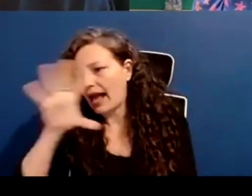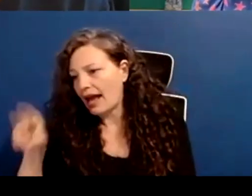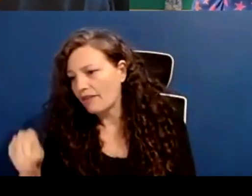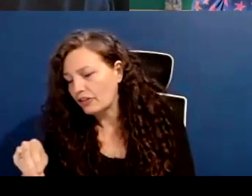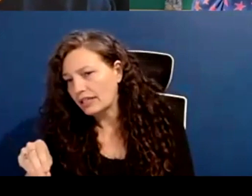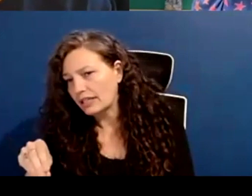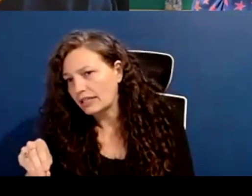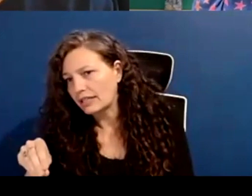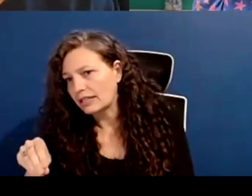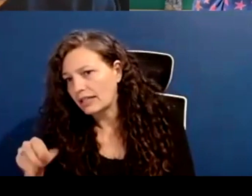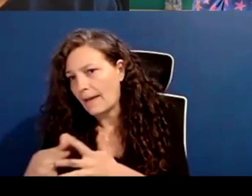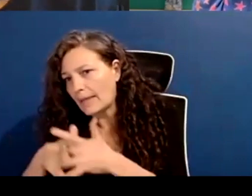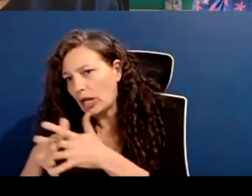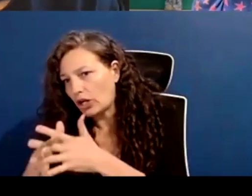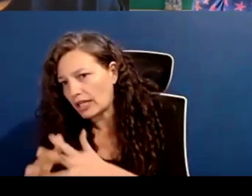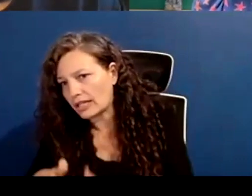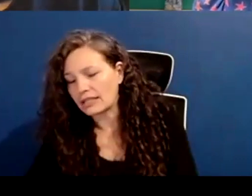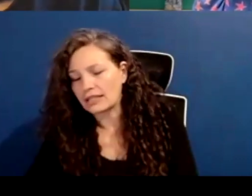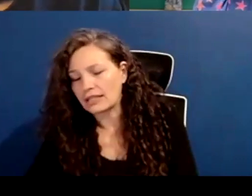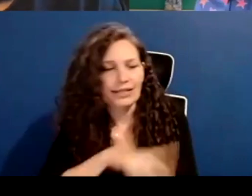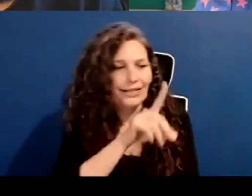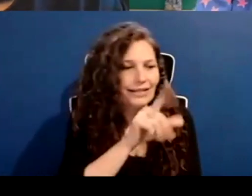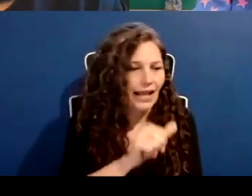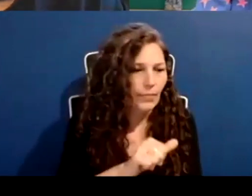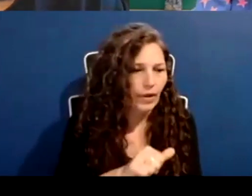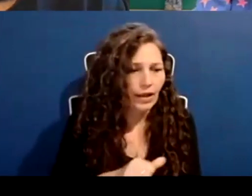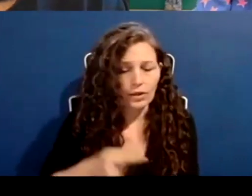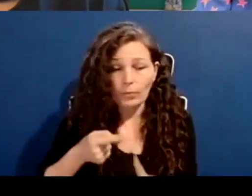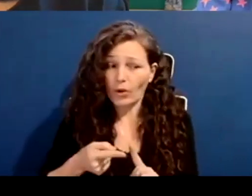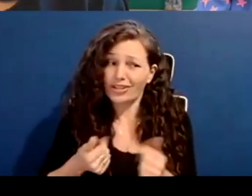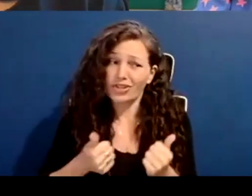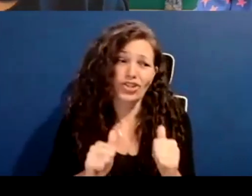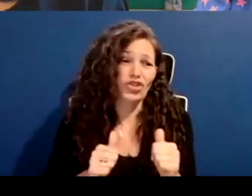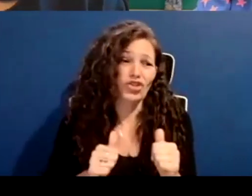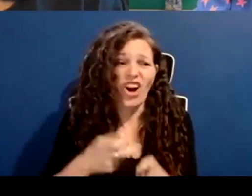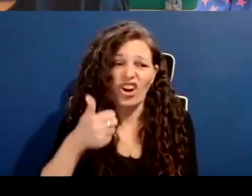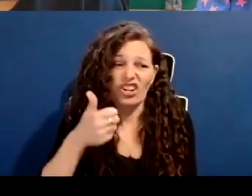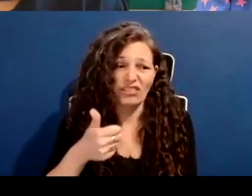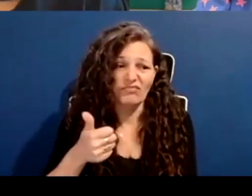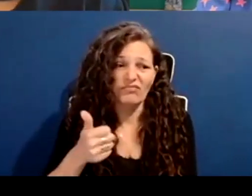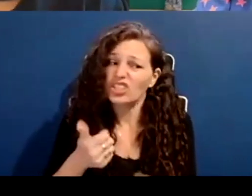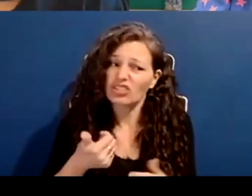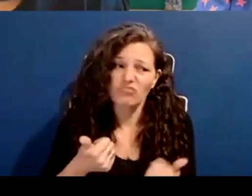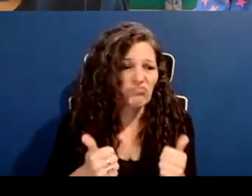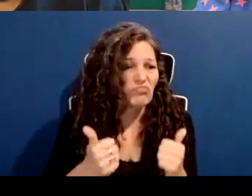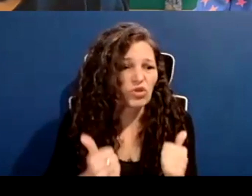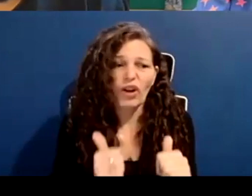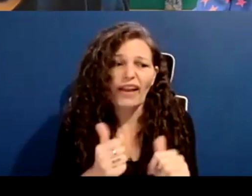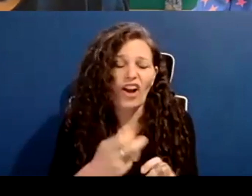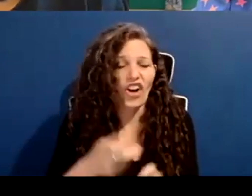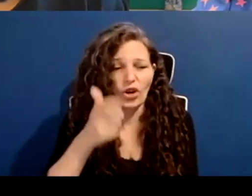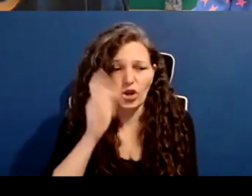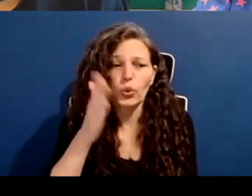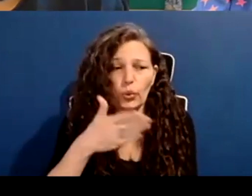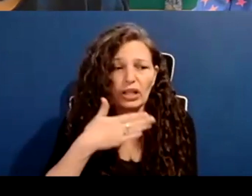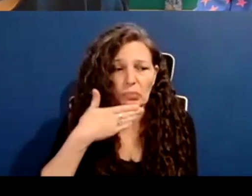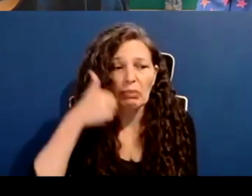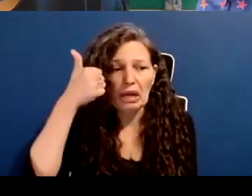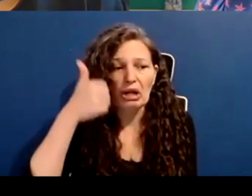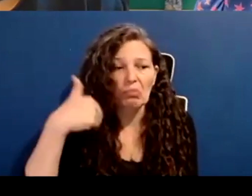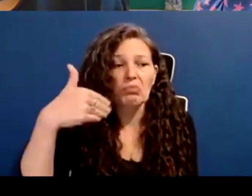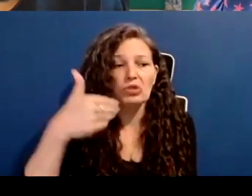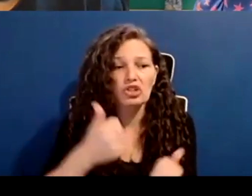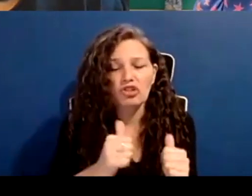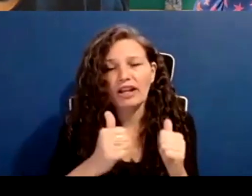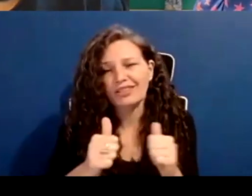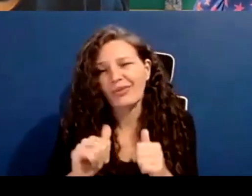harder and you'll be able to do better for yourself. And so that's one of the ways that I see